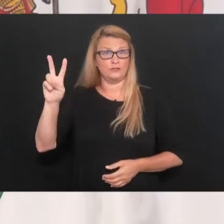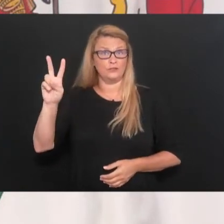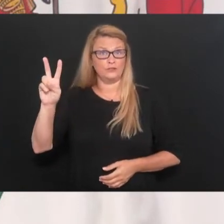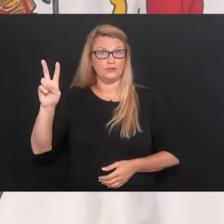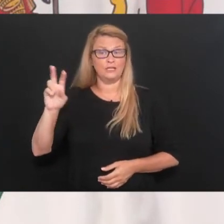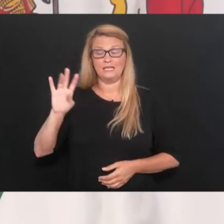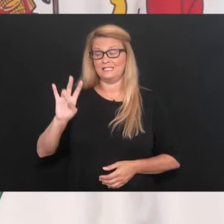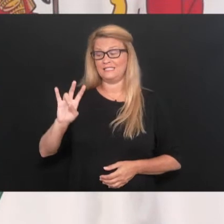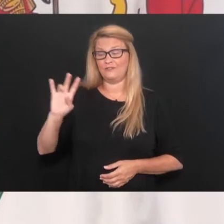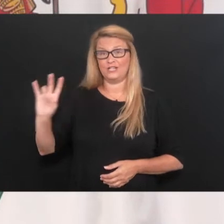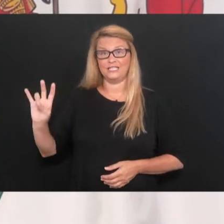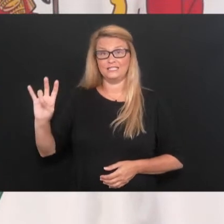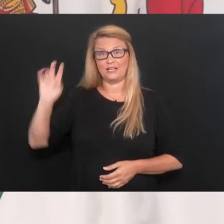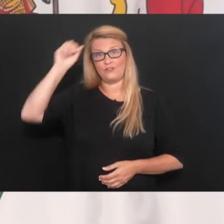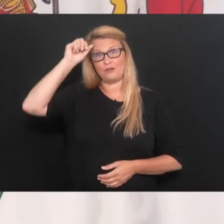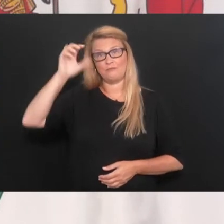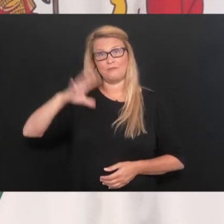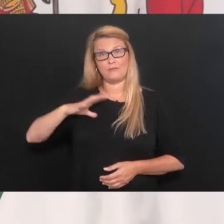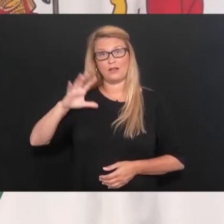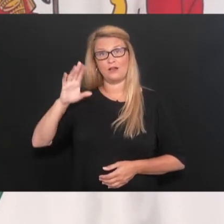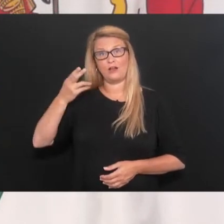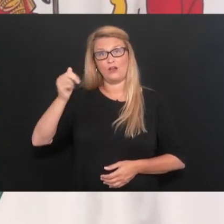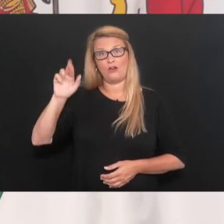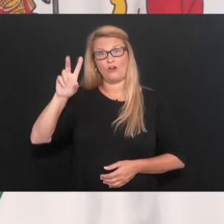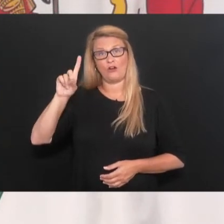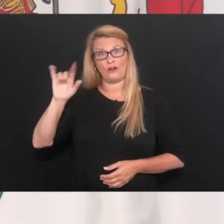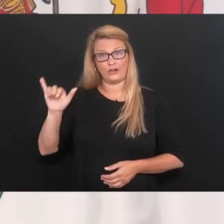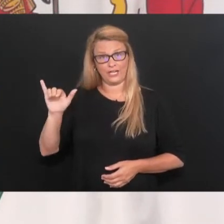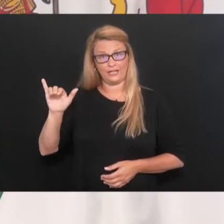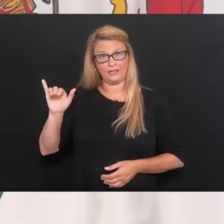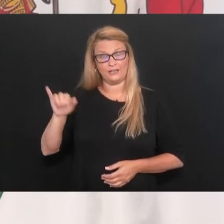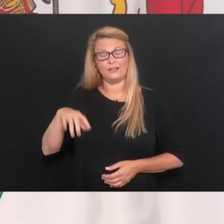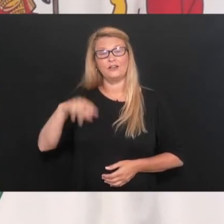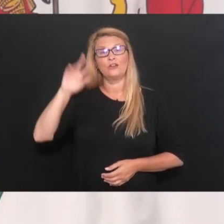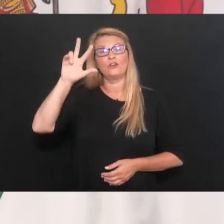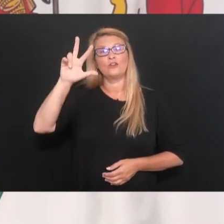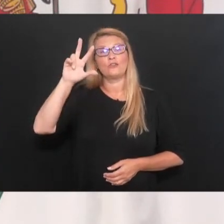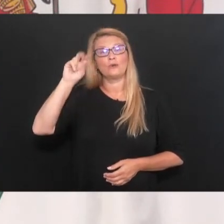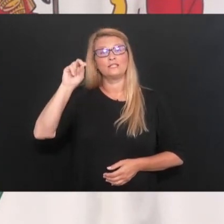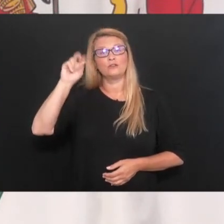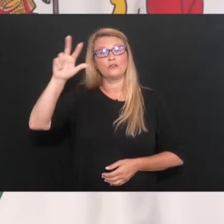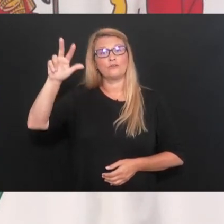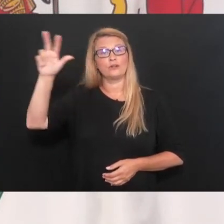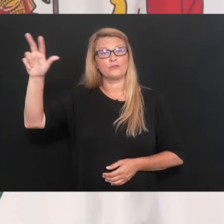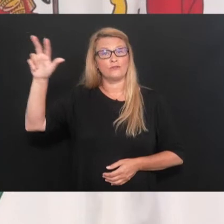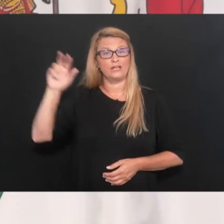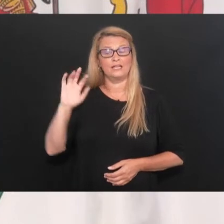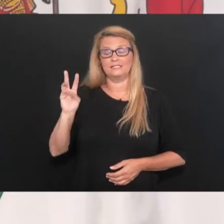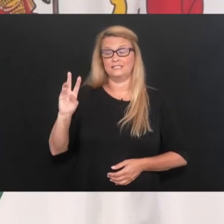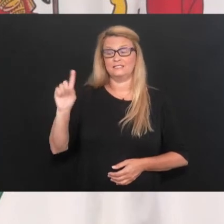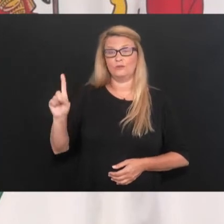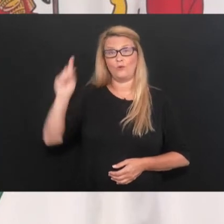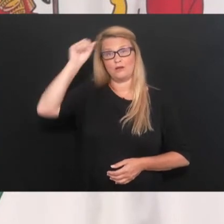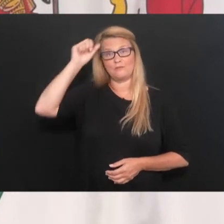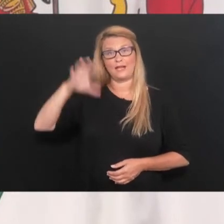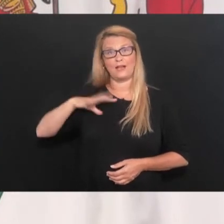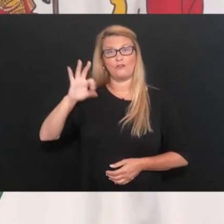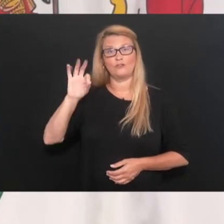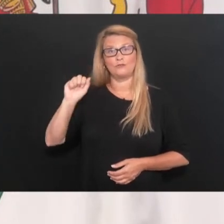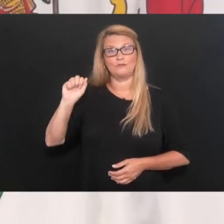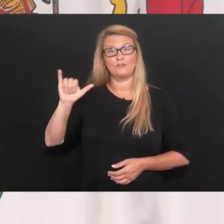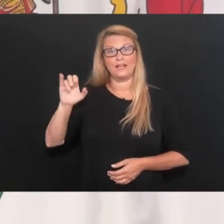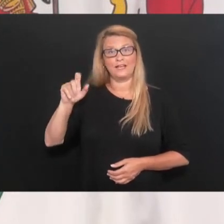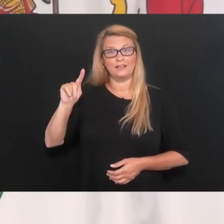a 77-year-old male from Hardy County. The 3,033rd death is a 61-year-old male from Fayette